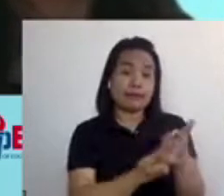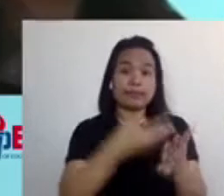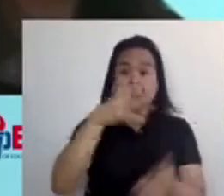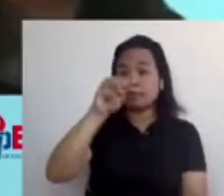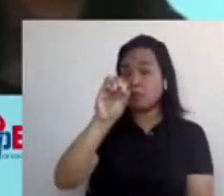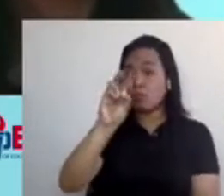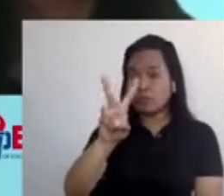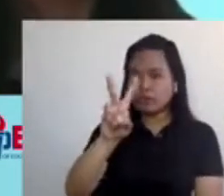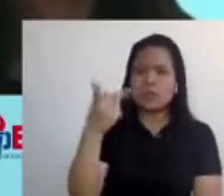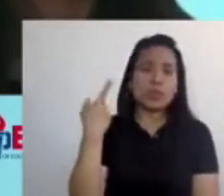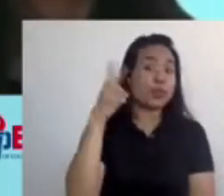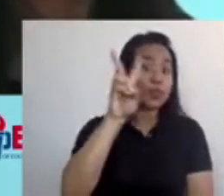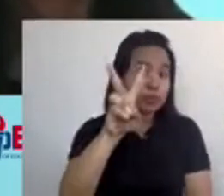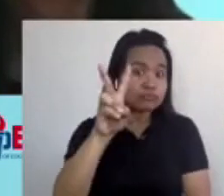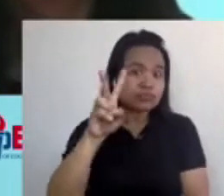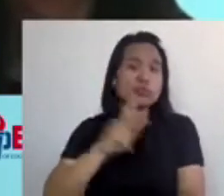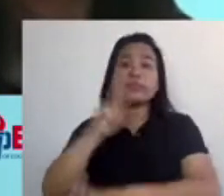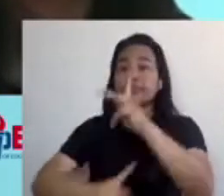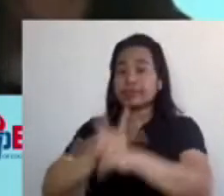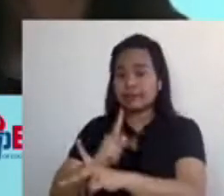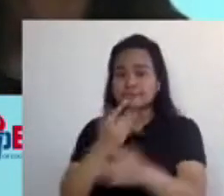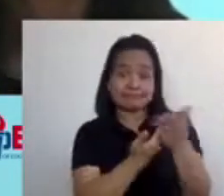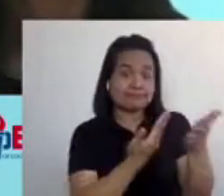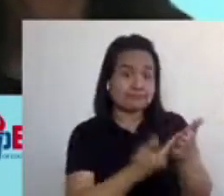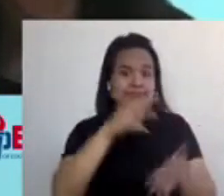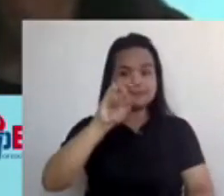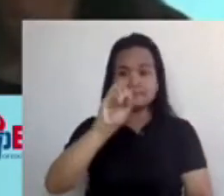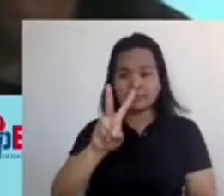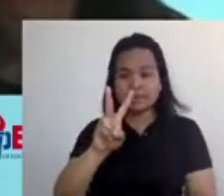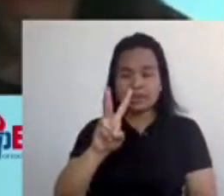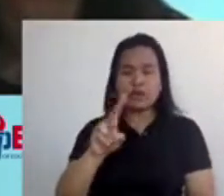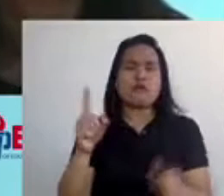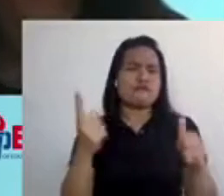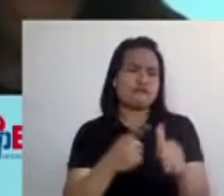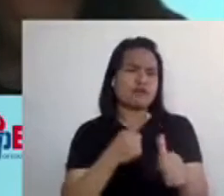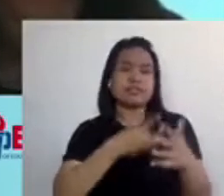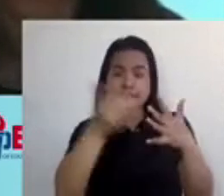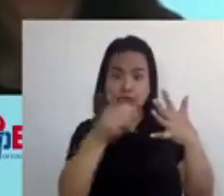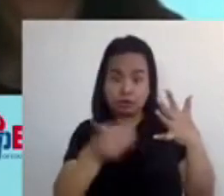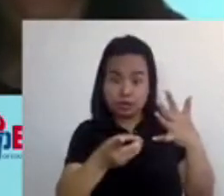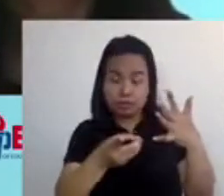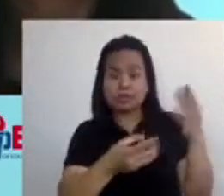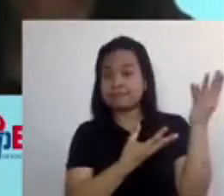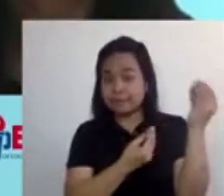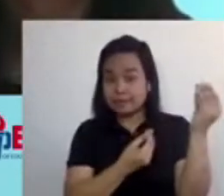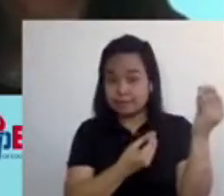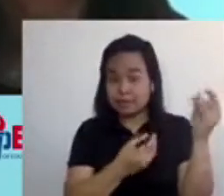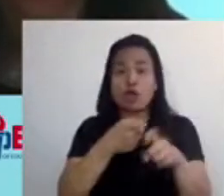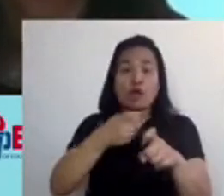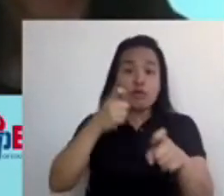of MOVs. First is the document feedback from superiors, colleagues, or other stakeholders